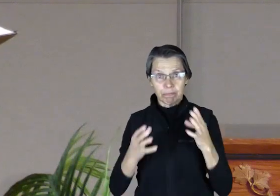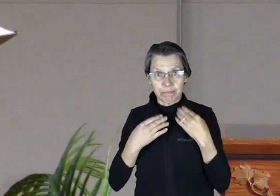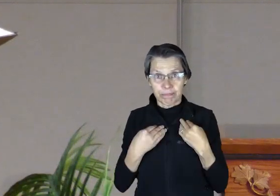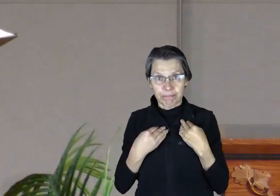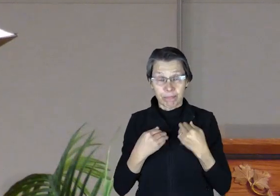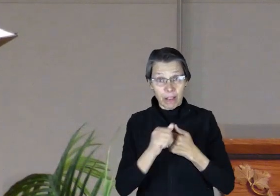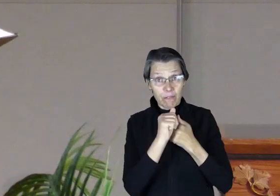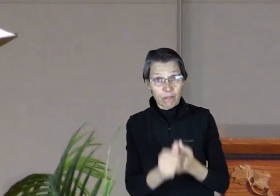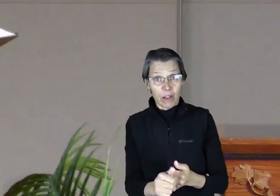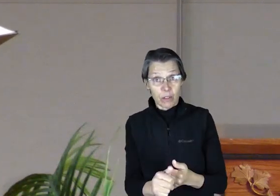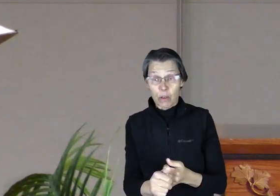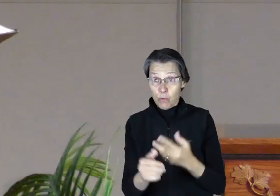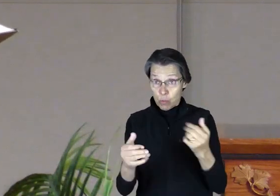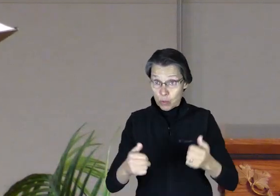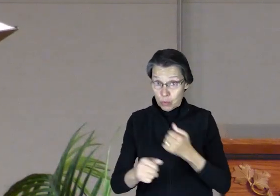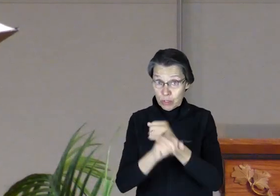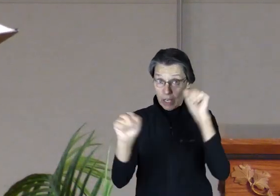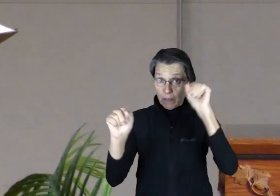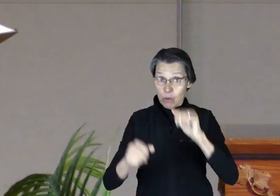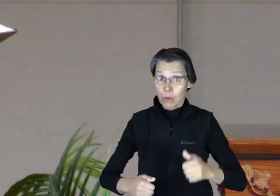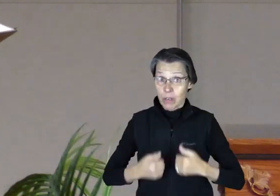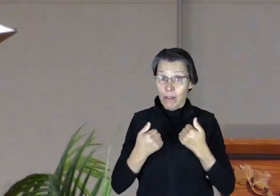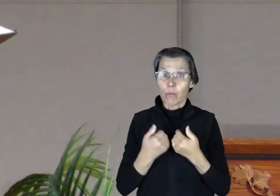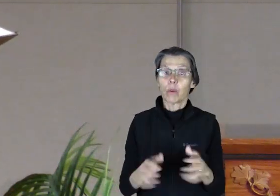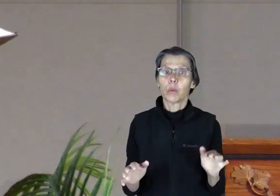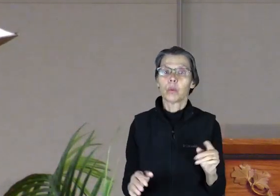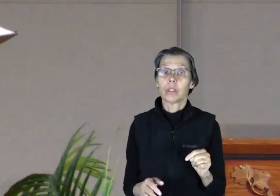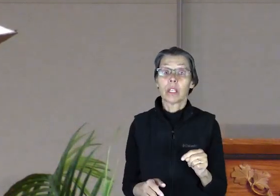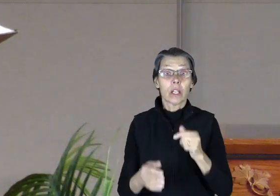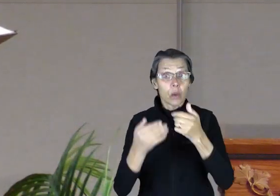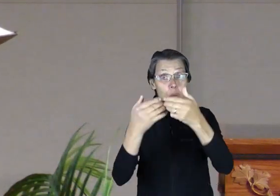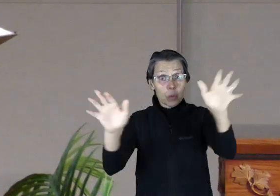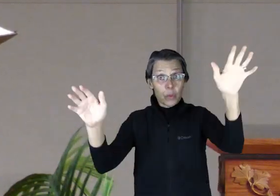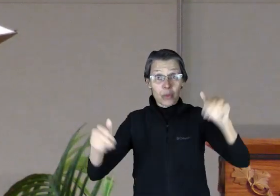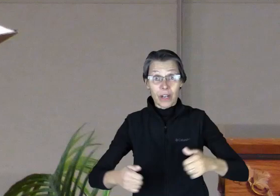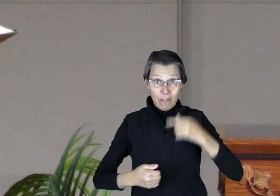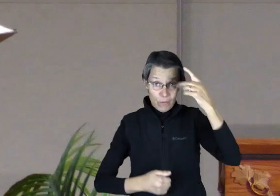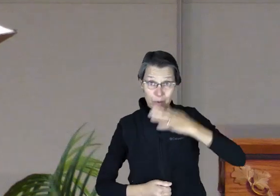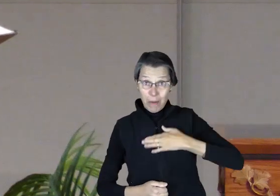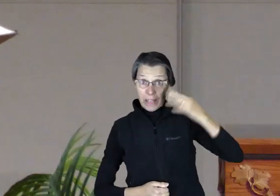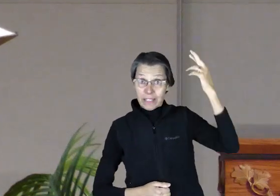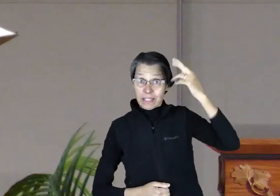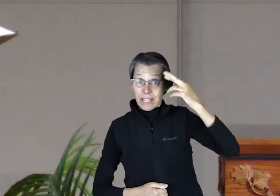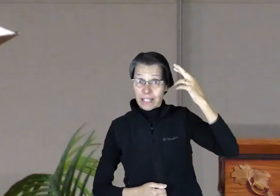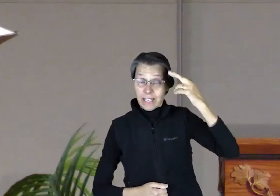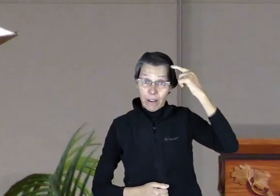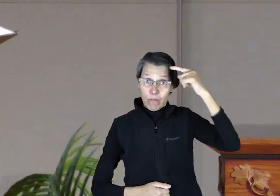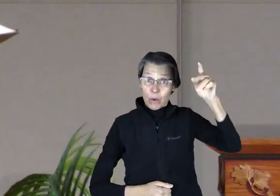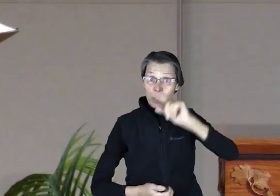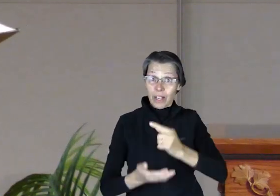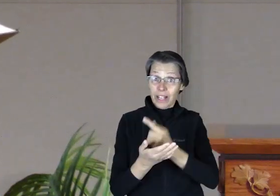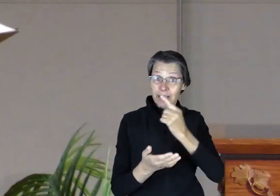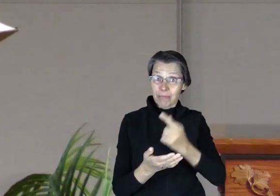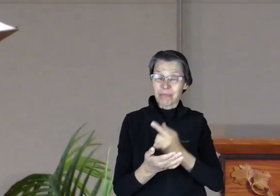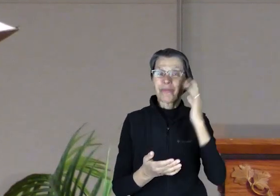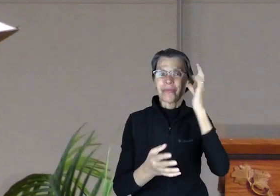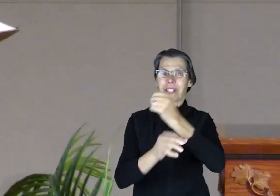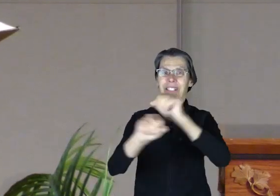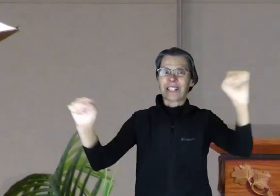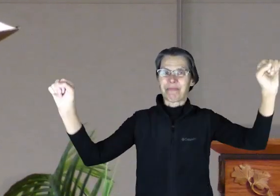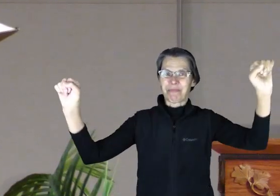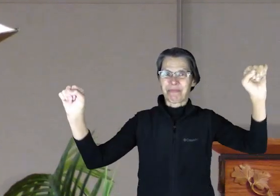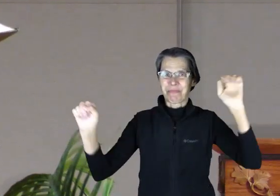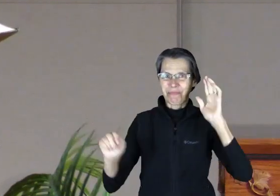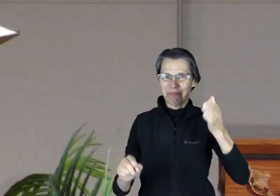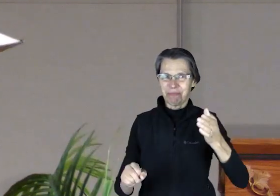and follow me. For those who want to save their life will lose it, and those who lose their life for my sake and for the sake of the